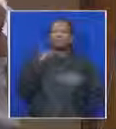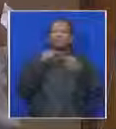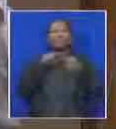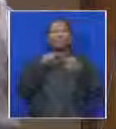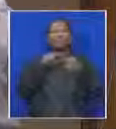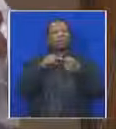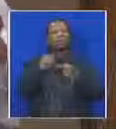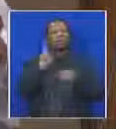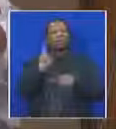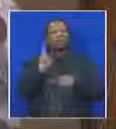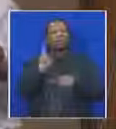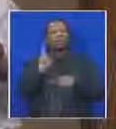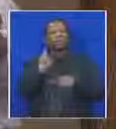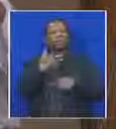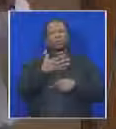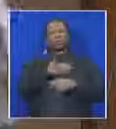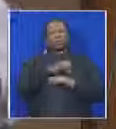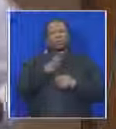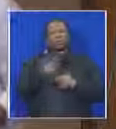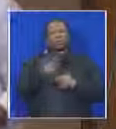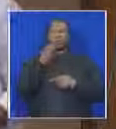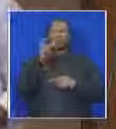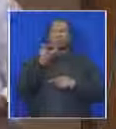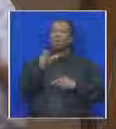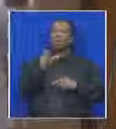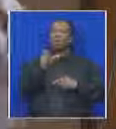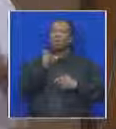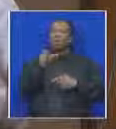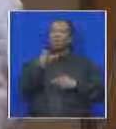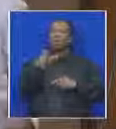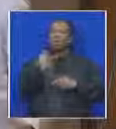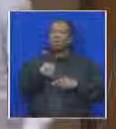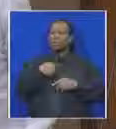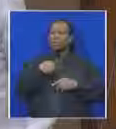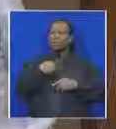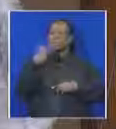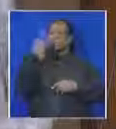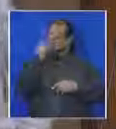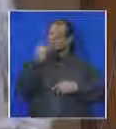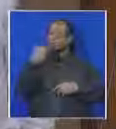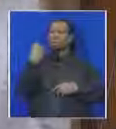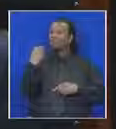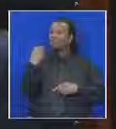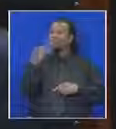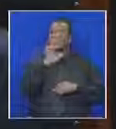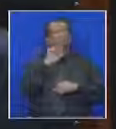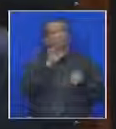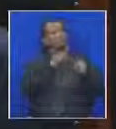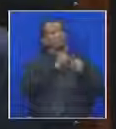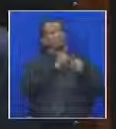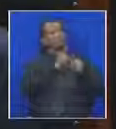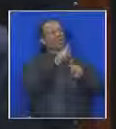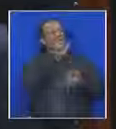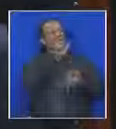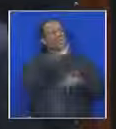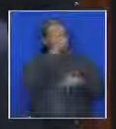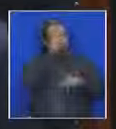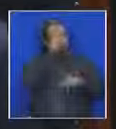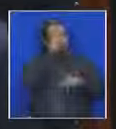My point of order is that I cannot be called a wolf by a Pantustan general. He must withdraw. That's not a point of order, honorable member. Go ahead, honorable